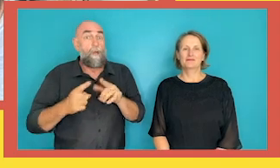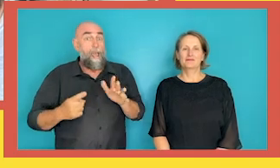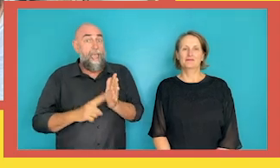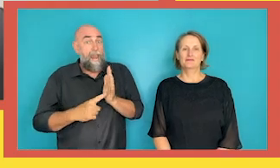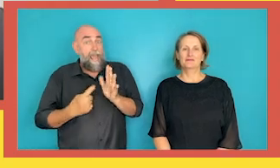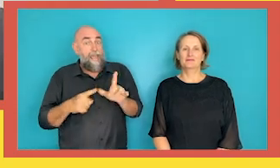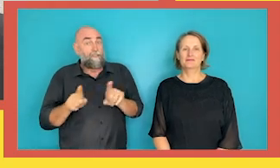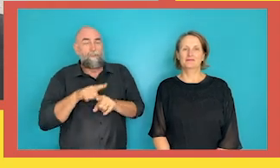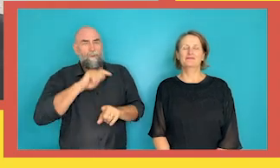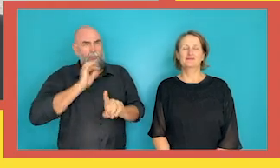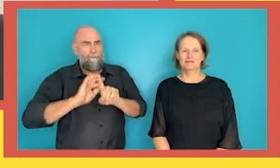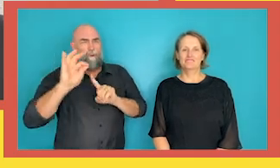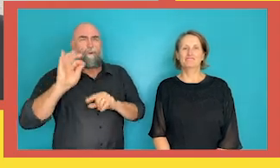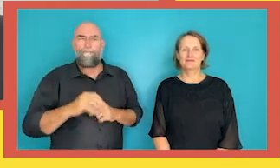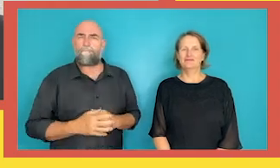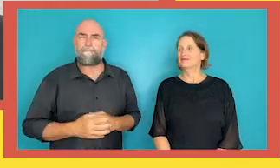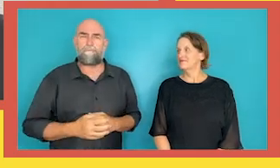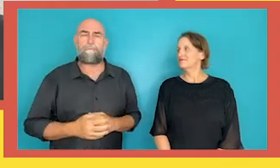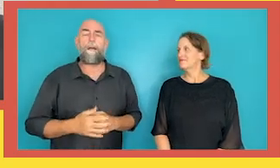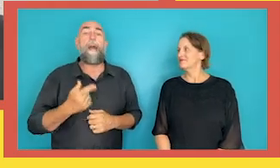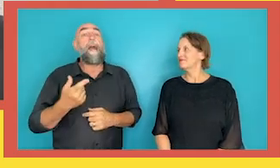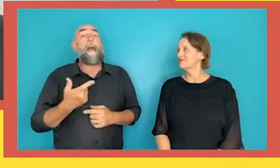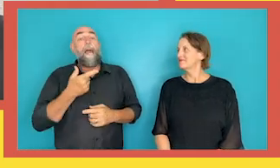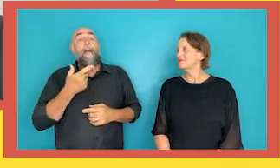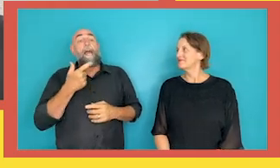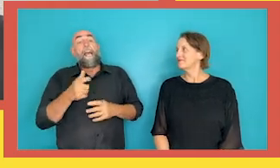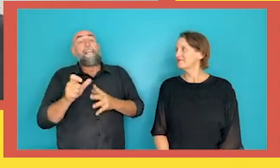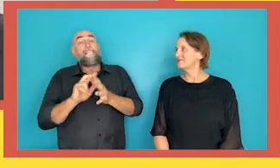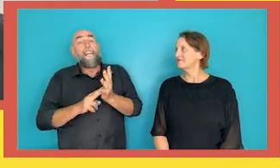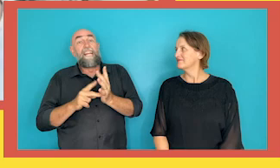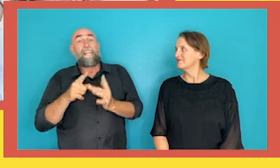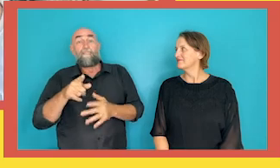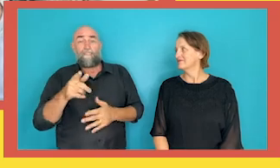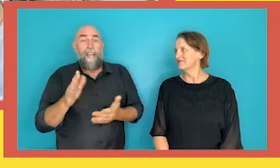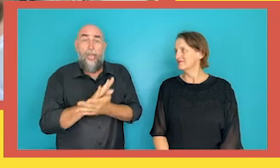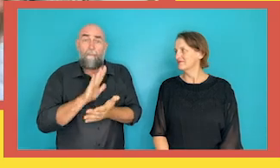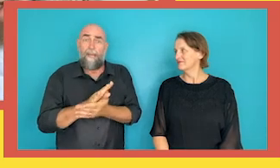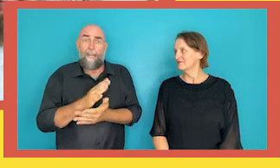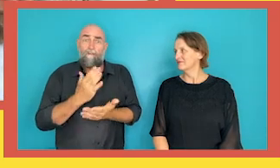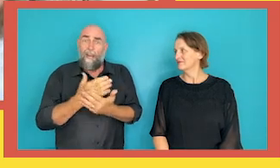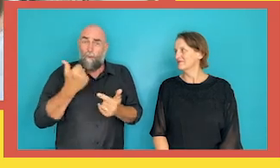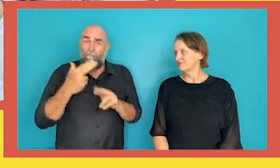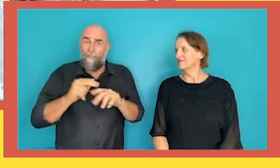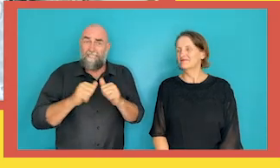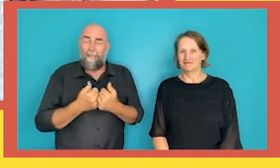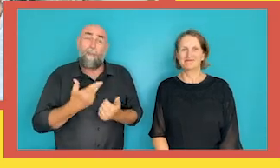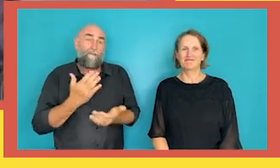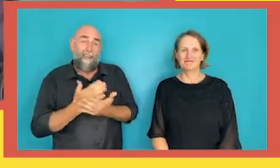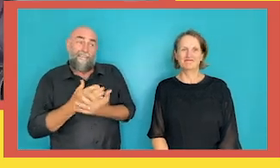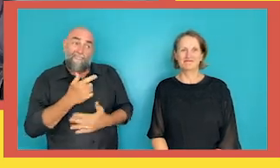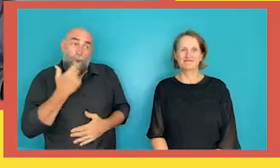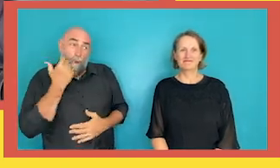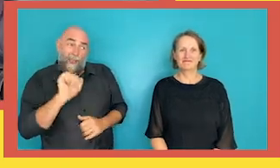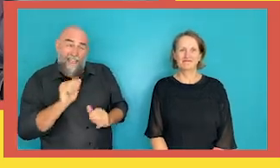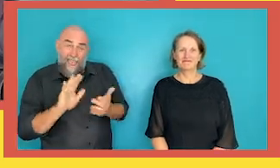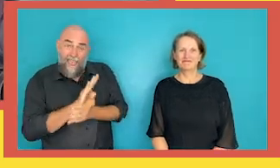time. Isn't that amazing? Danny DeToro happy is like, I don't know. When isn't she happy? When isn't she happy? But when